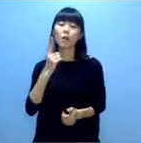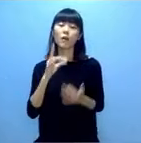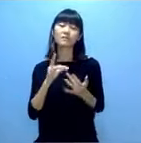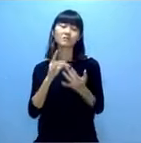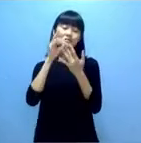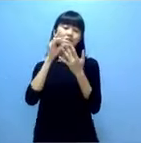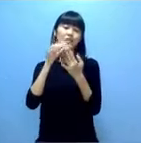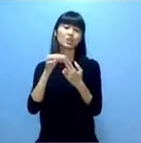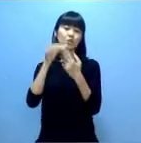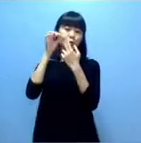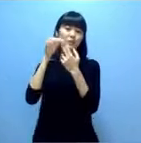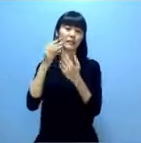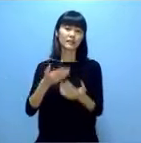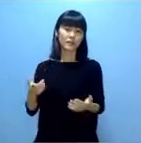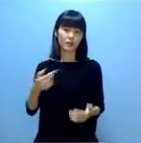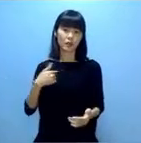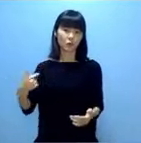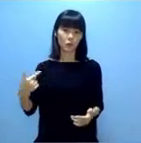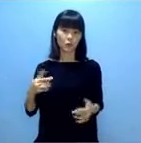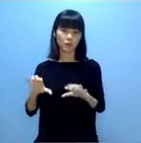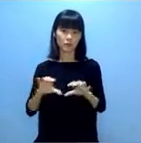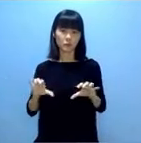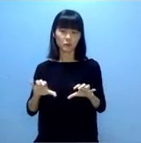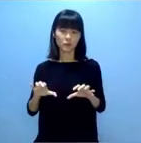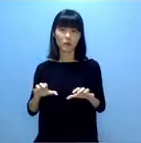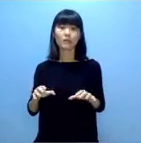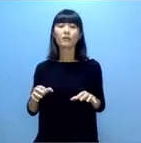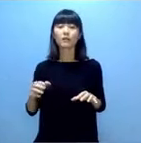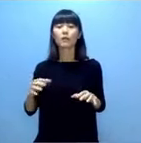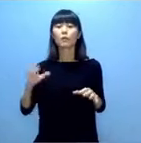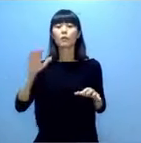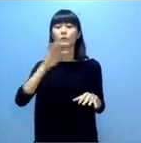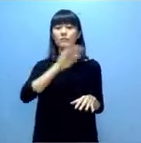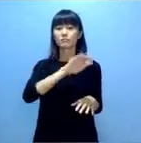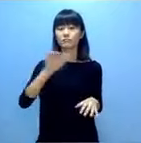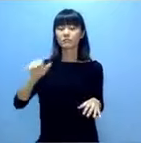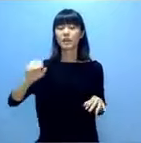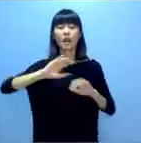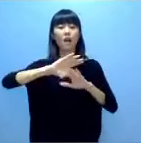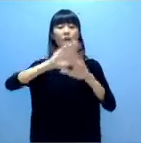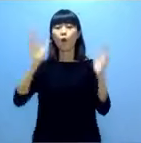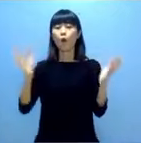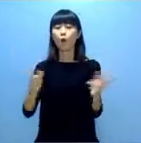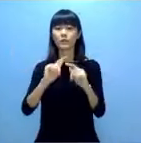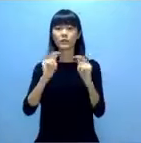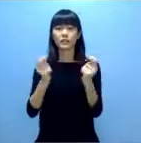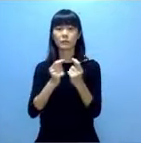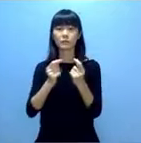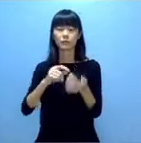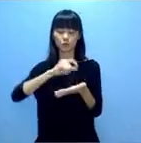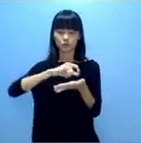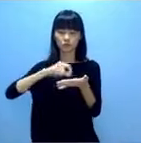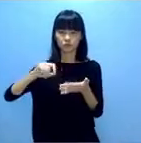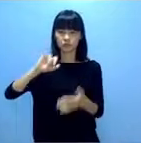is we actually get the entire team to journal. So